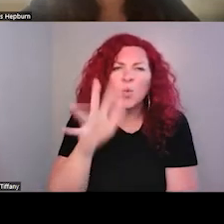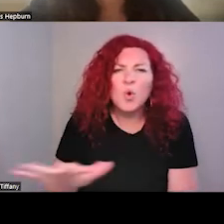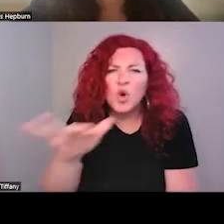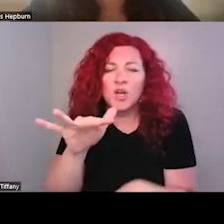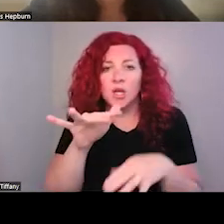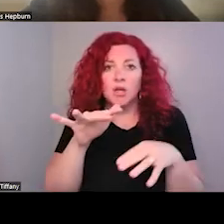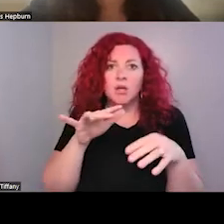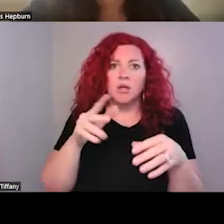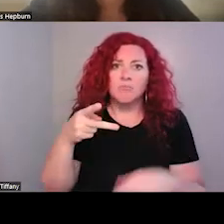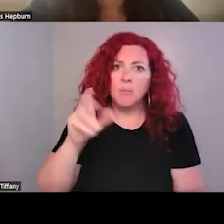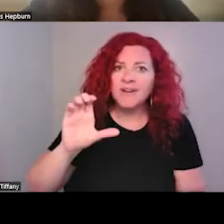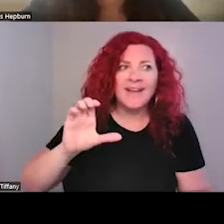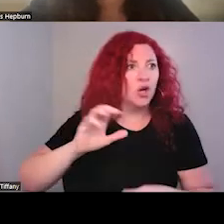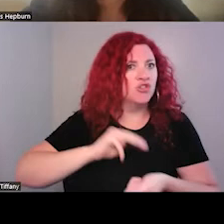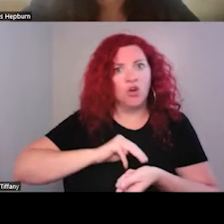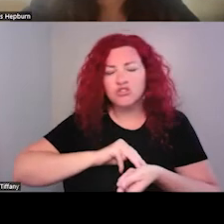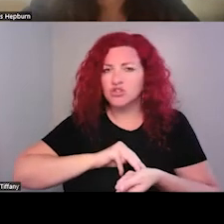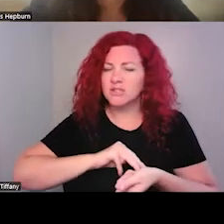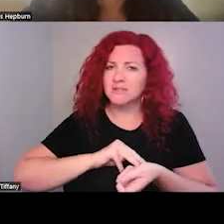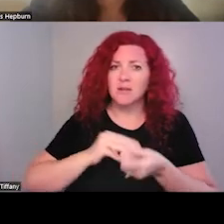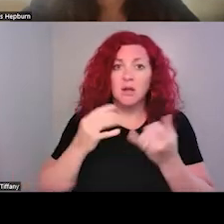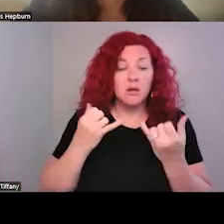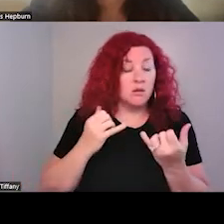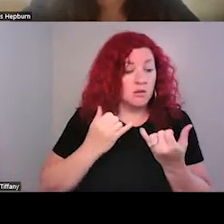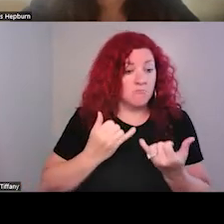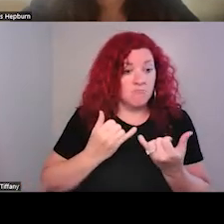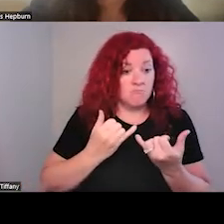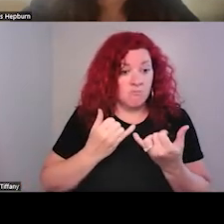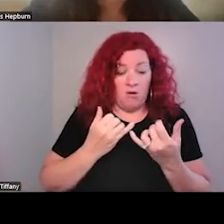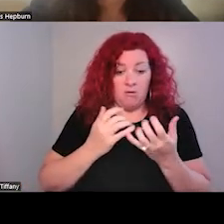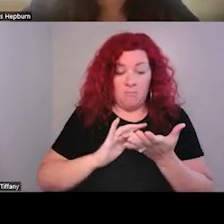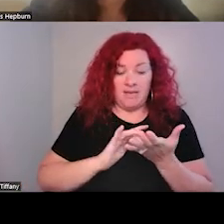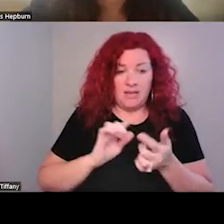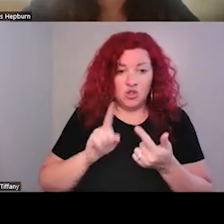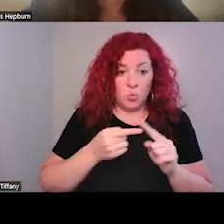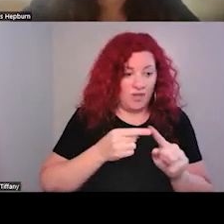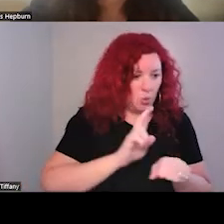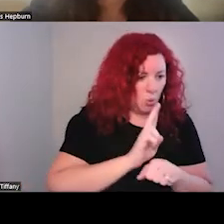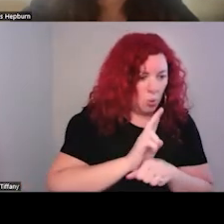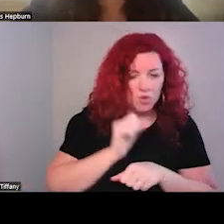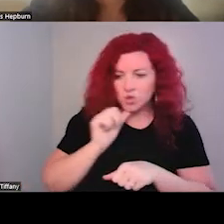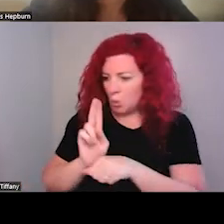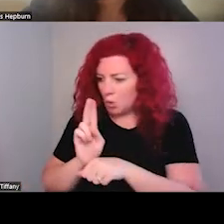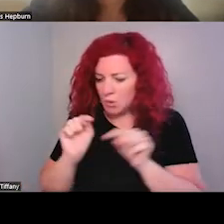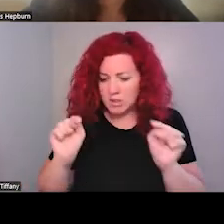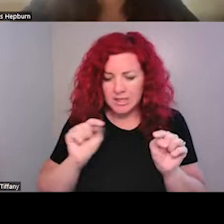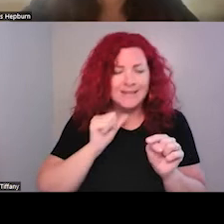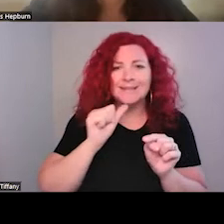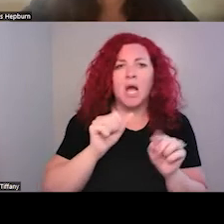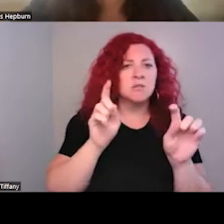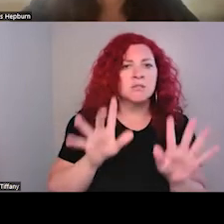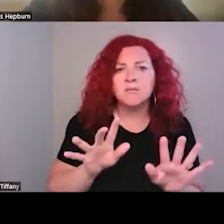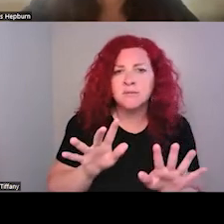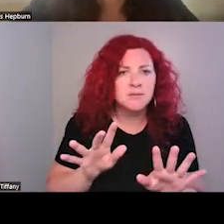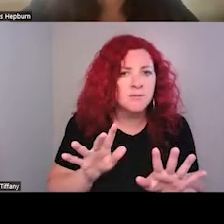the modern meds? When are they indicated? When are they not indicated? You don't just do this by trial and error, which is pretty much how the system